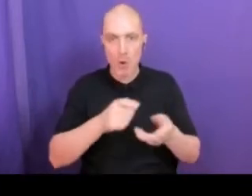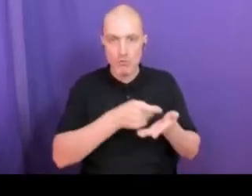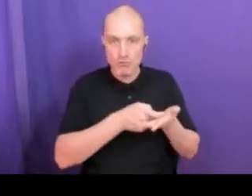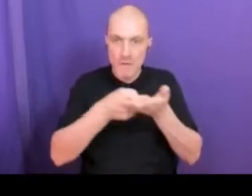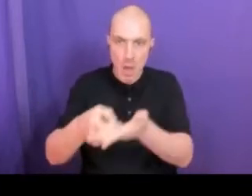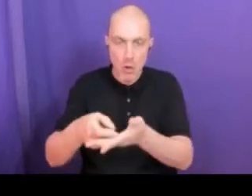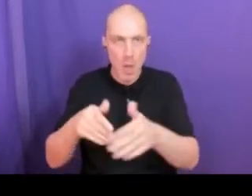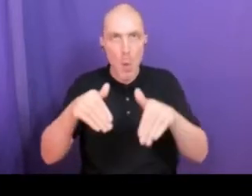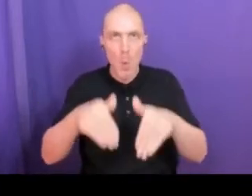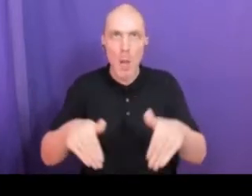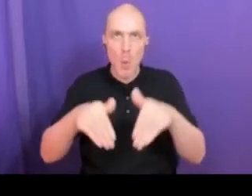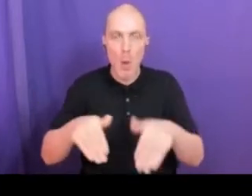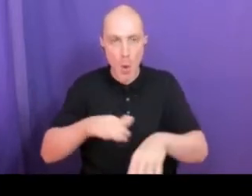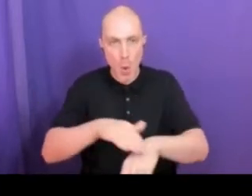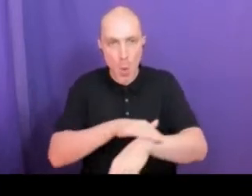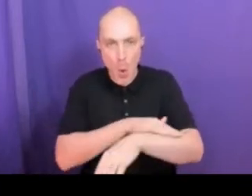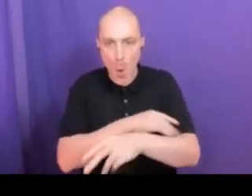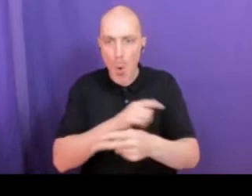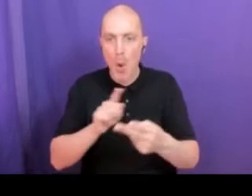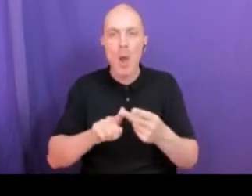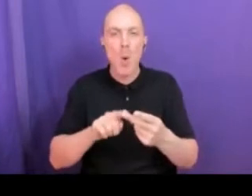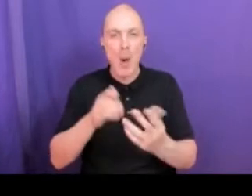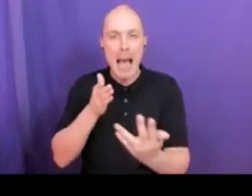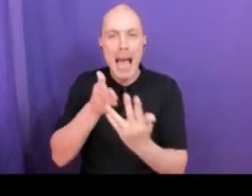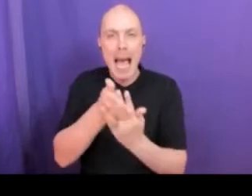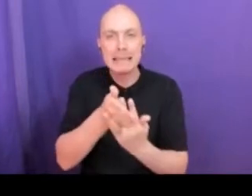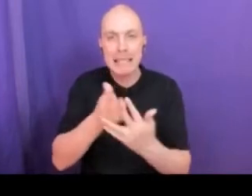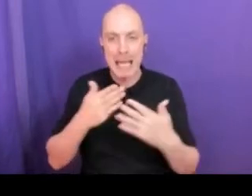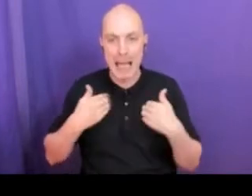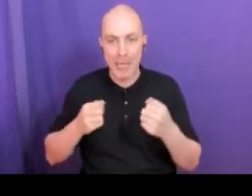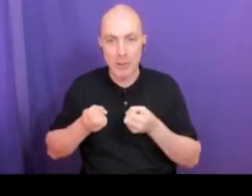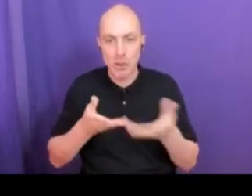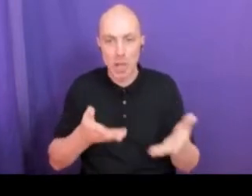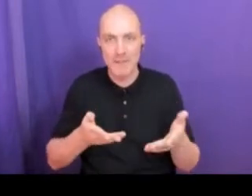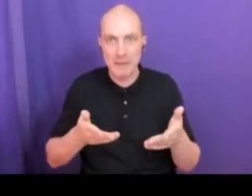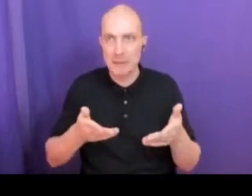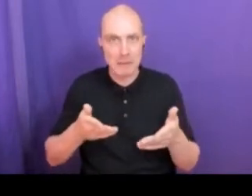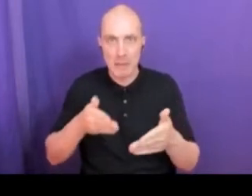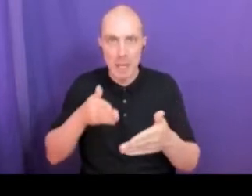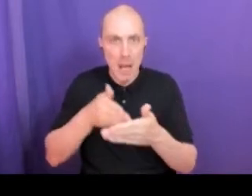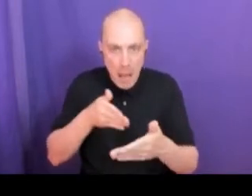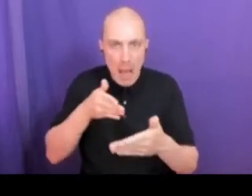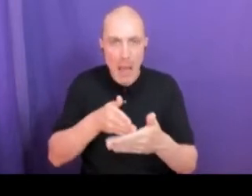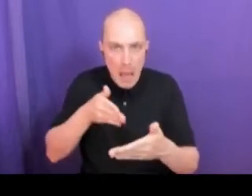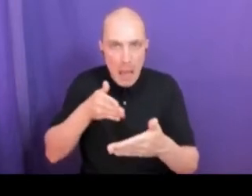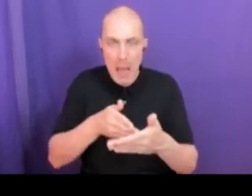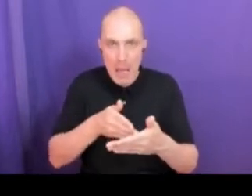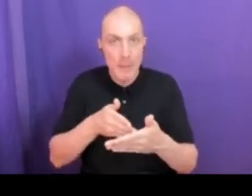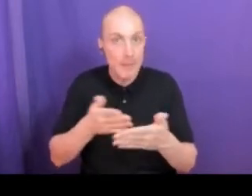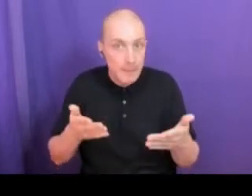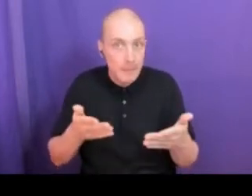that reduction in access to services. So this was all based on how the clinic would have been in 2019. And I'm aware that there is